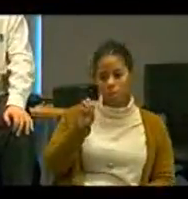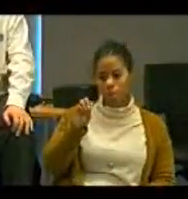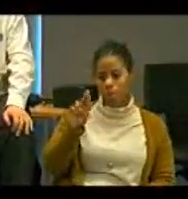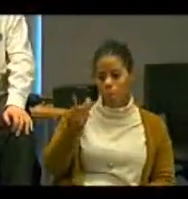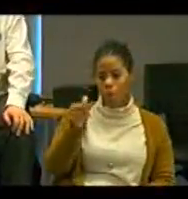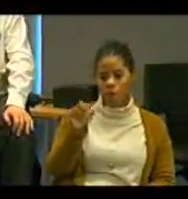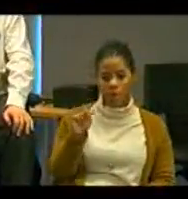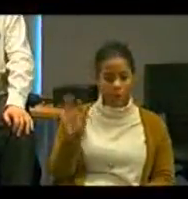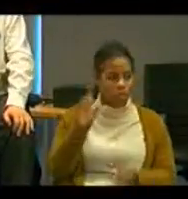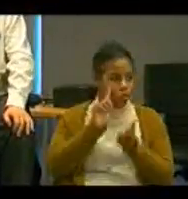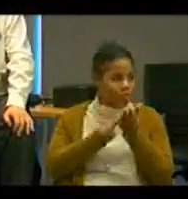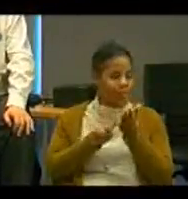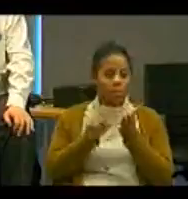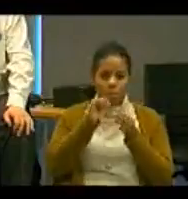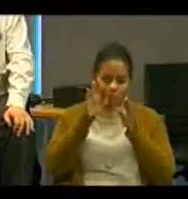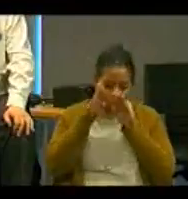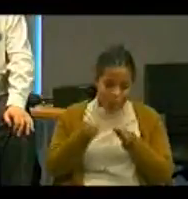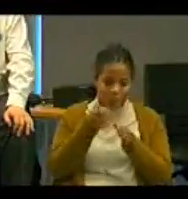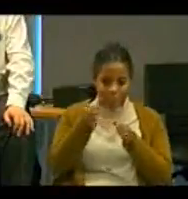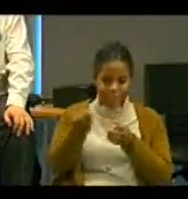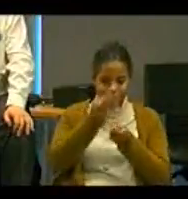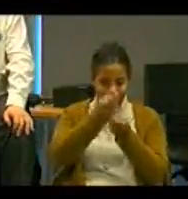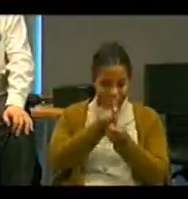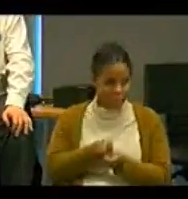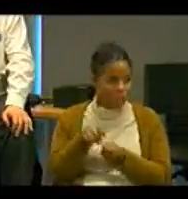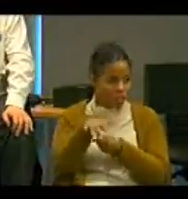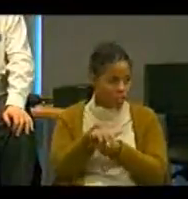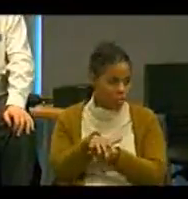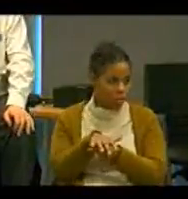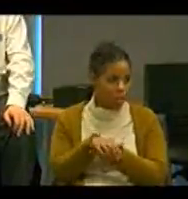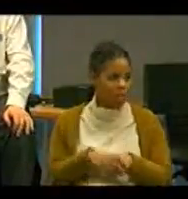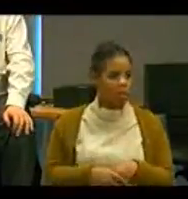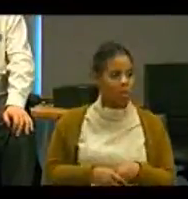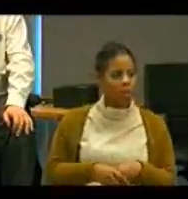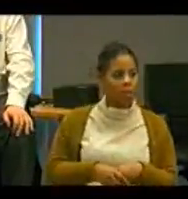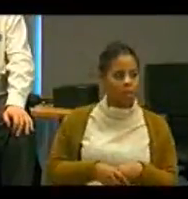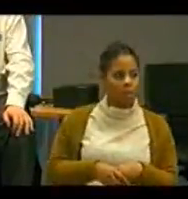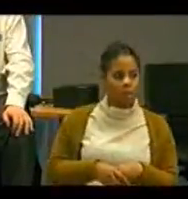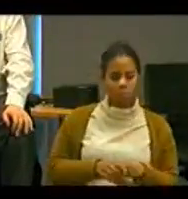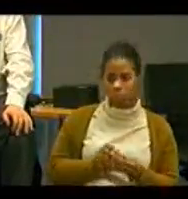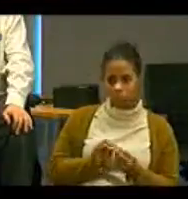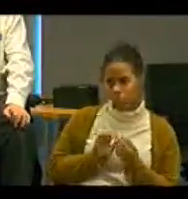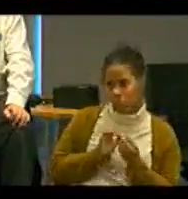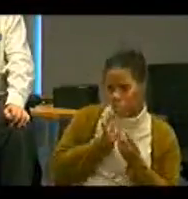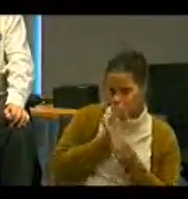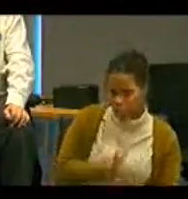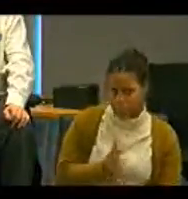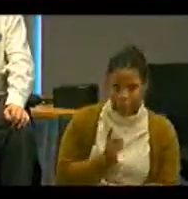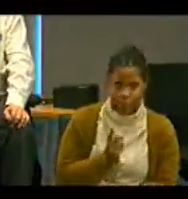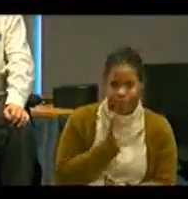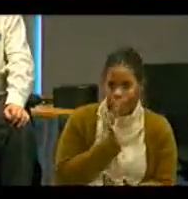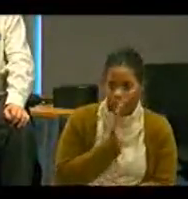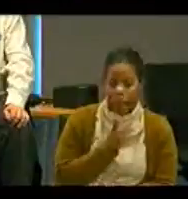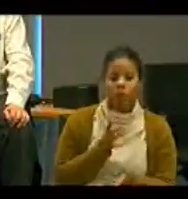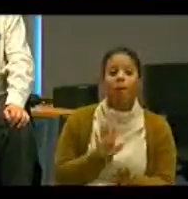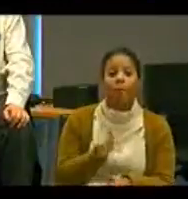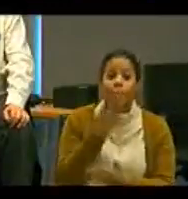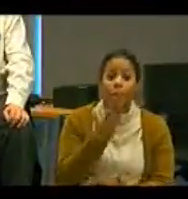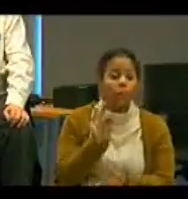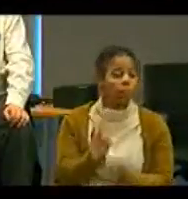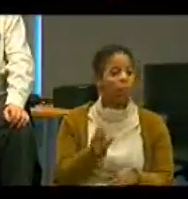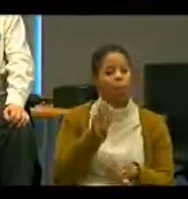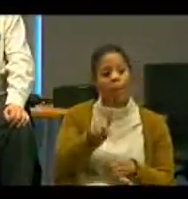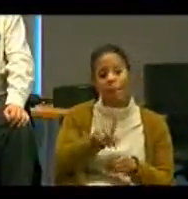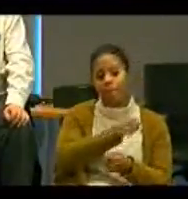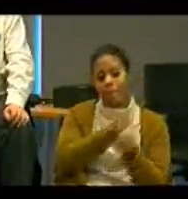look at any districts. And we're really talking about district We're not going to effects. criticize the research any further. Thank you. Thank you. So I have a point of privilege. My last